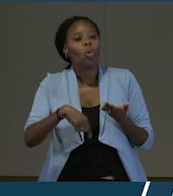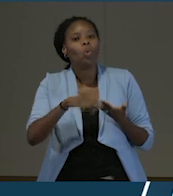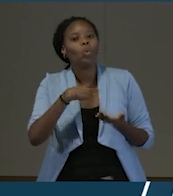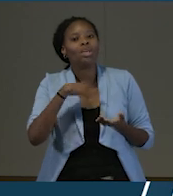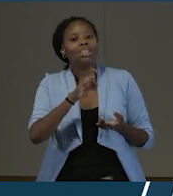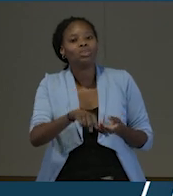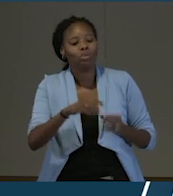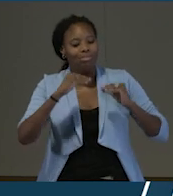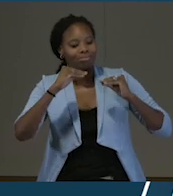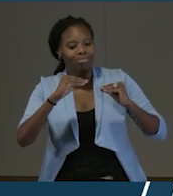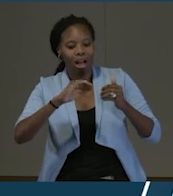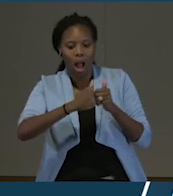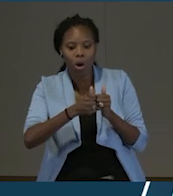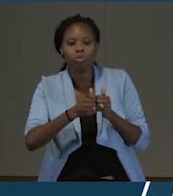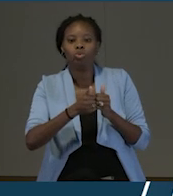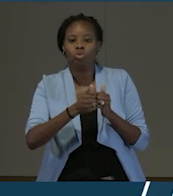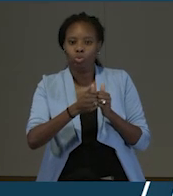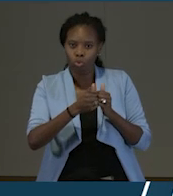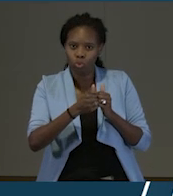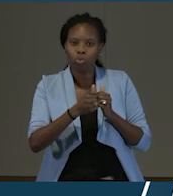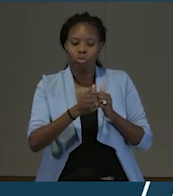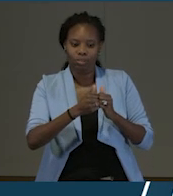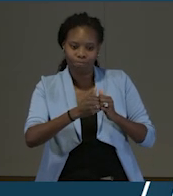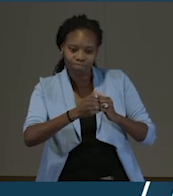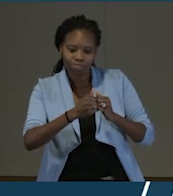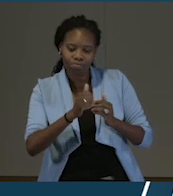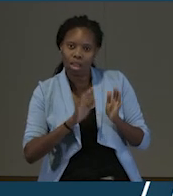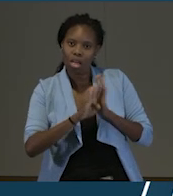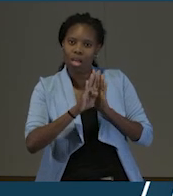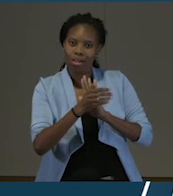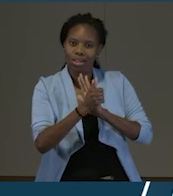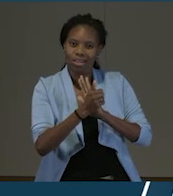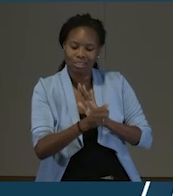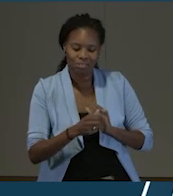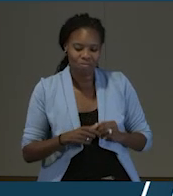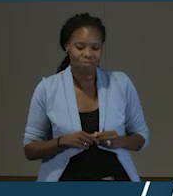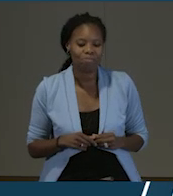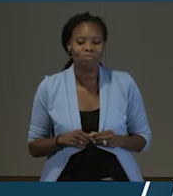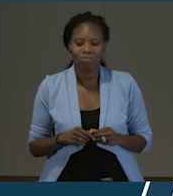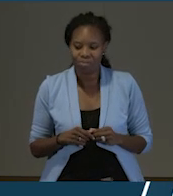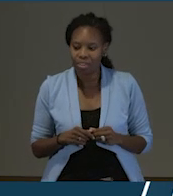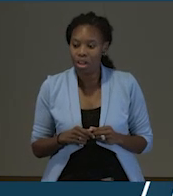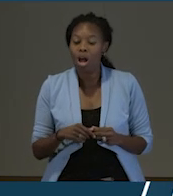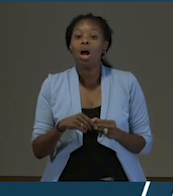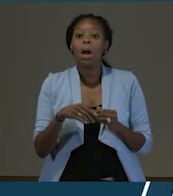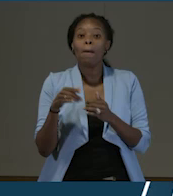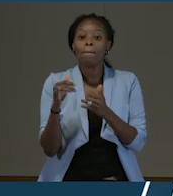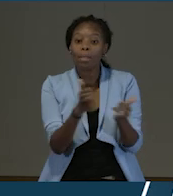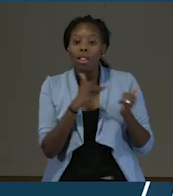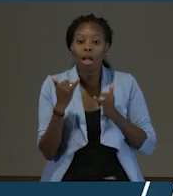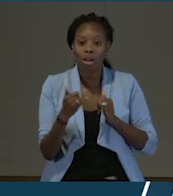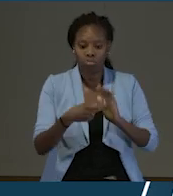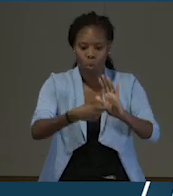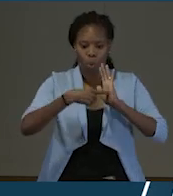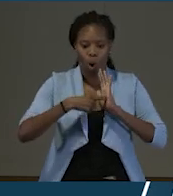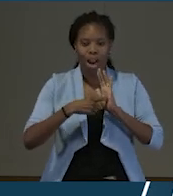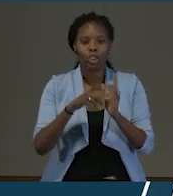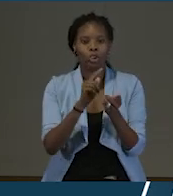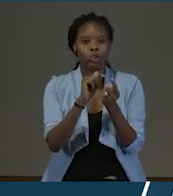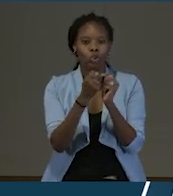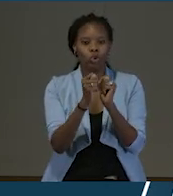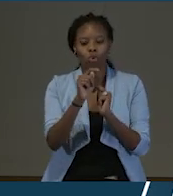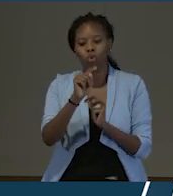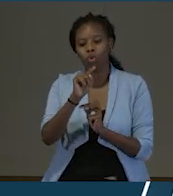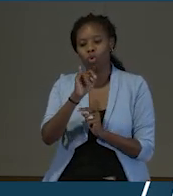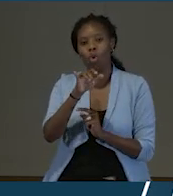supported. Now, play does not necessarily mean it has to be with toys. When we look up the definition of